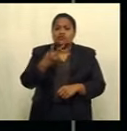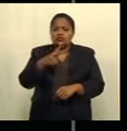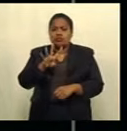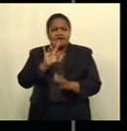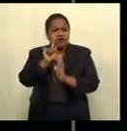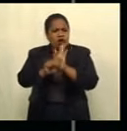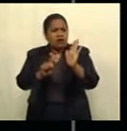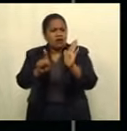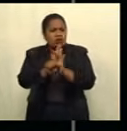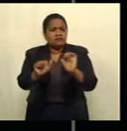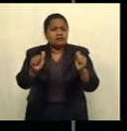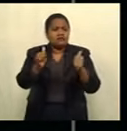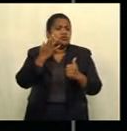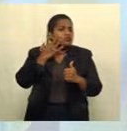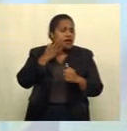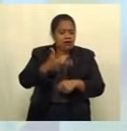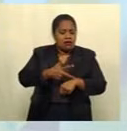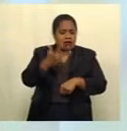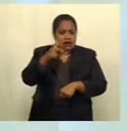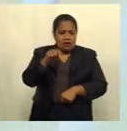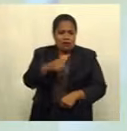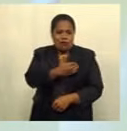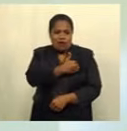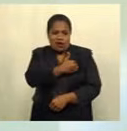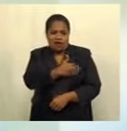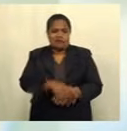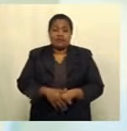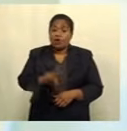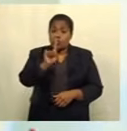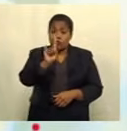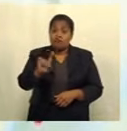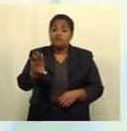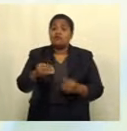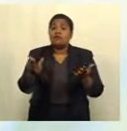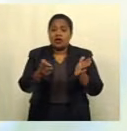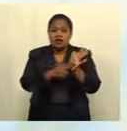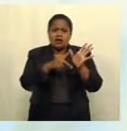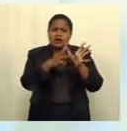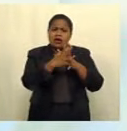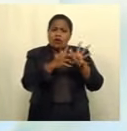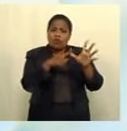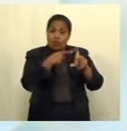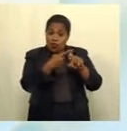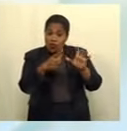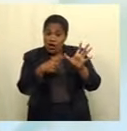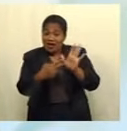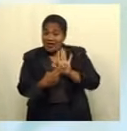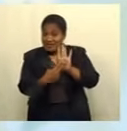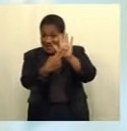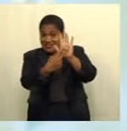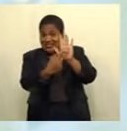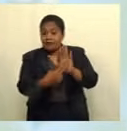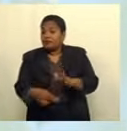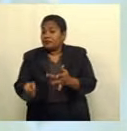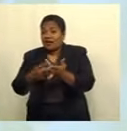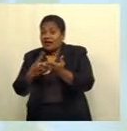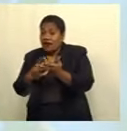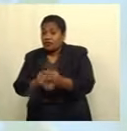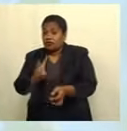period ending at 8 this morning. One case is from the Nawaka containment zone in Nandi, while the